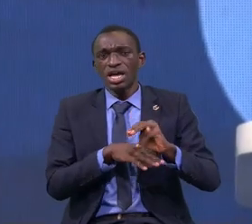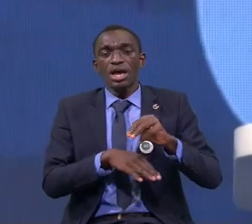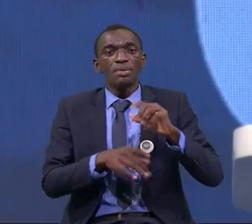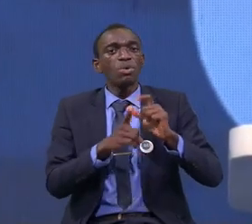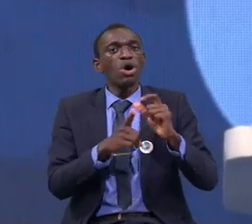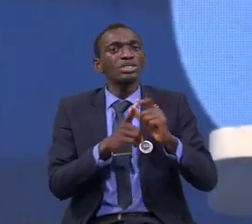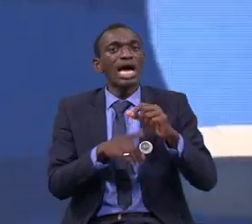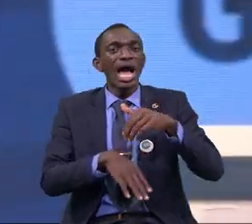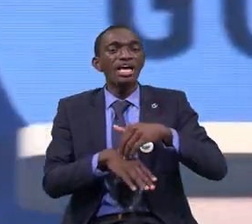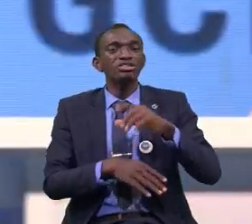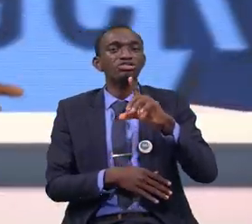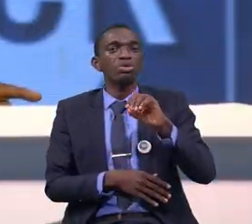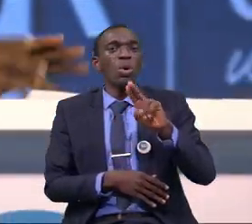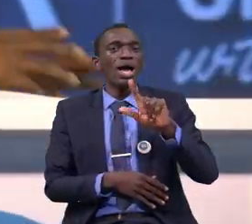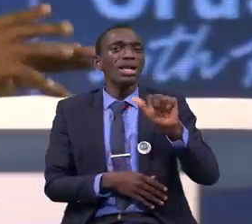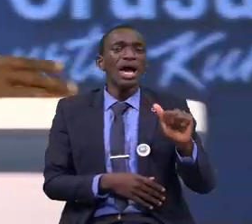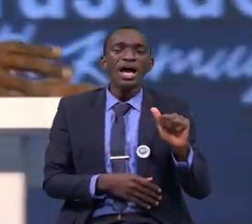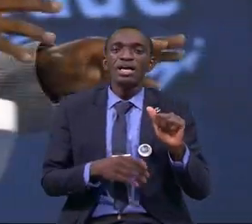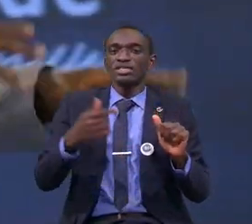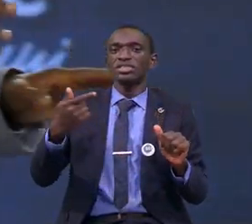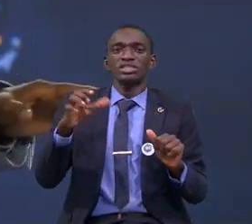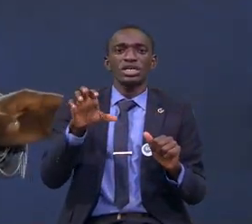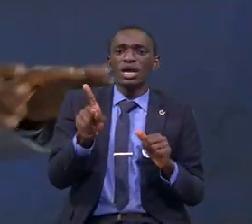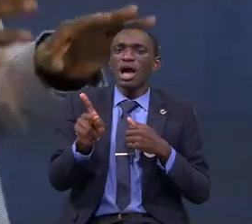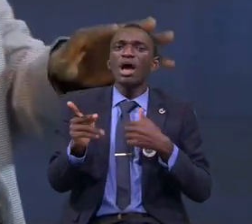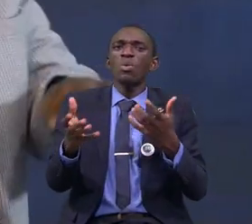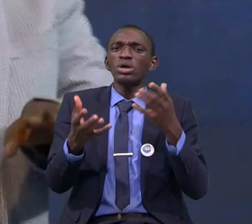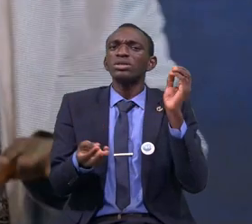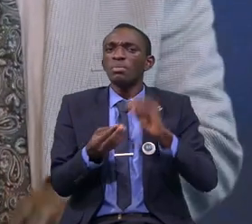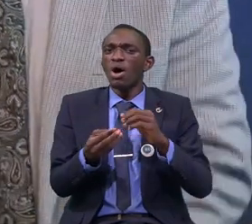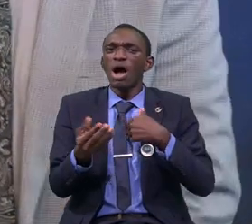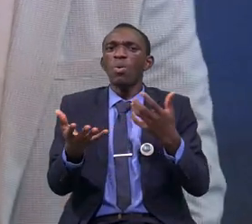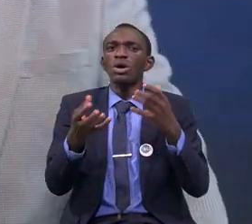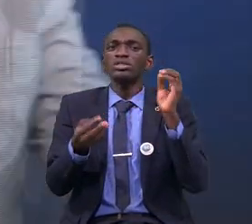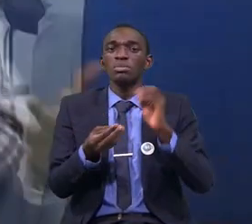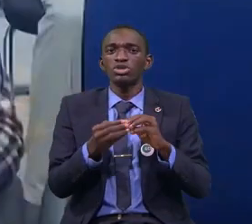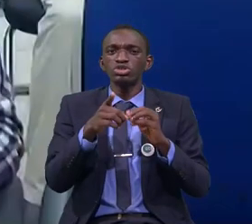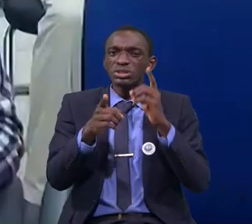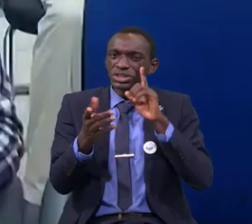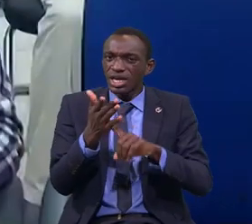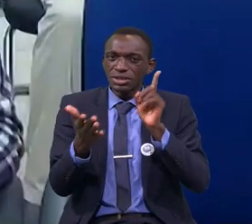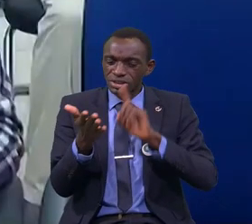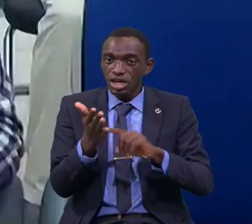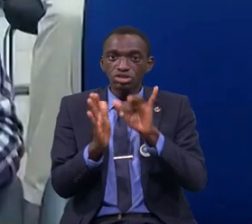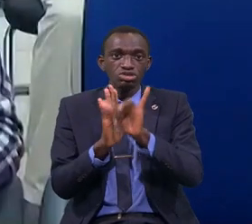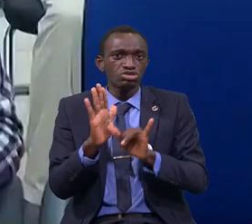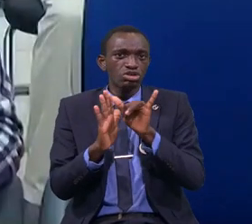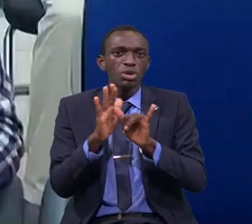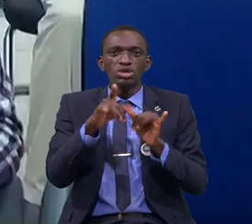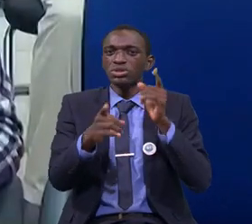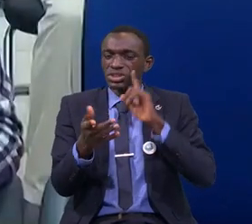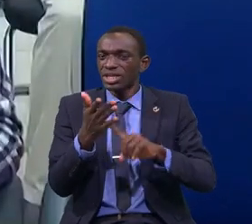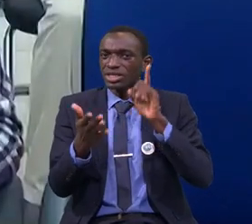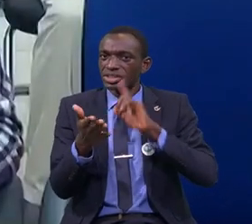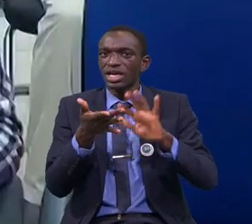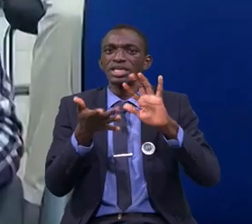want more. I want more. And then you'll be searching on YouTube. You'll be searching online. You will be devouring. You will